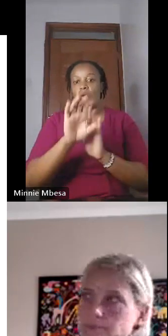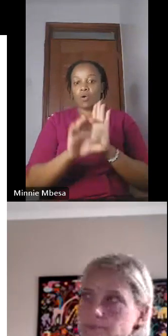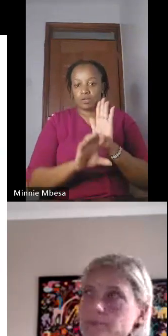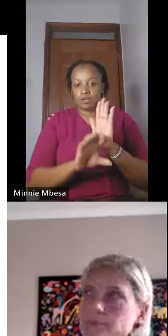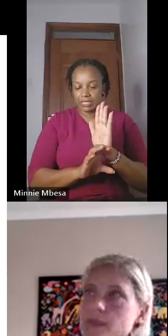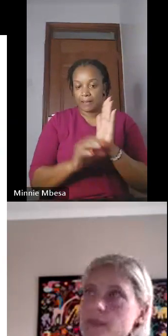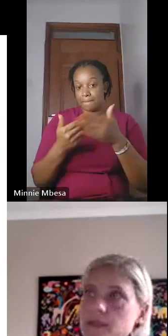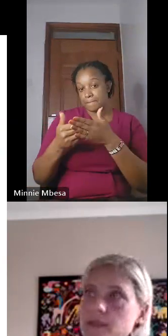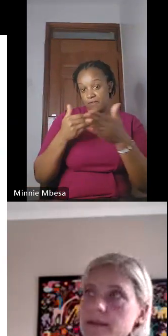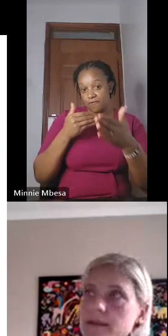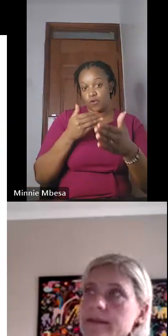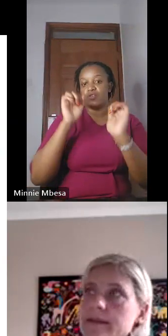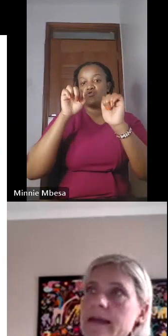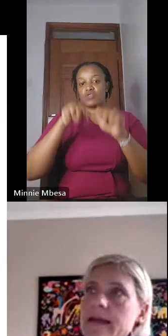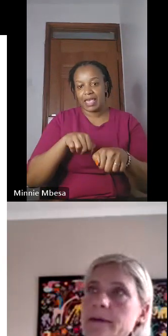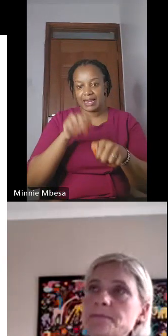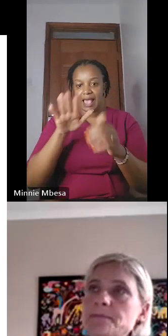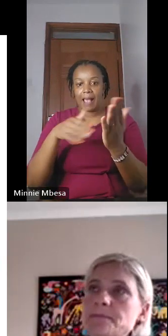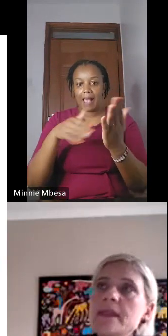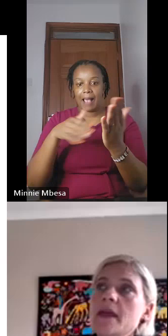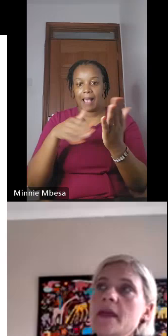apply. Okay.